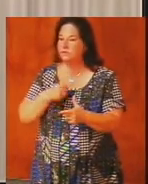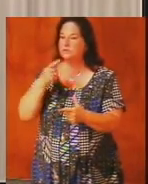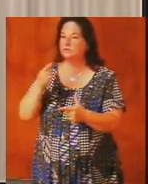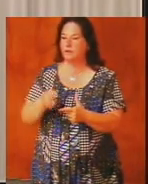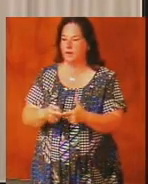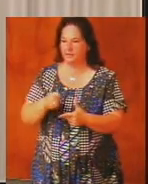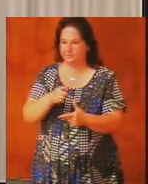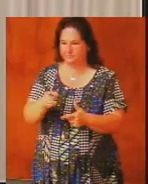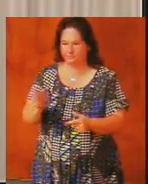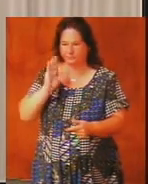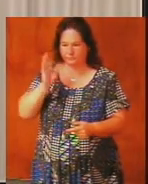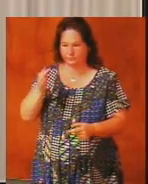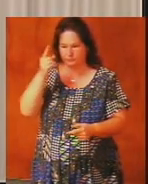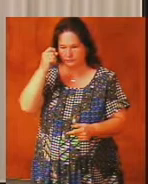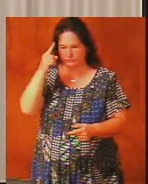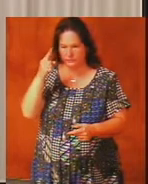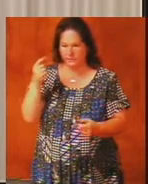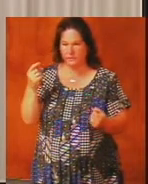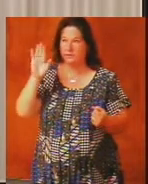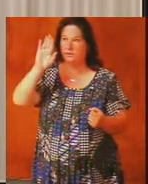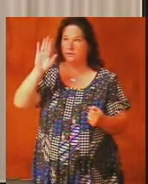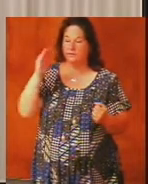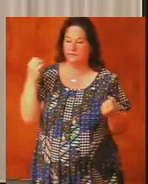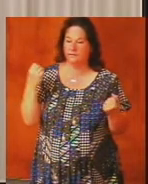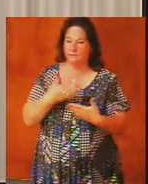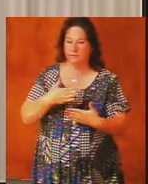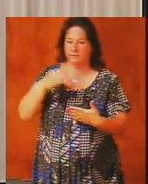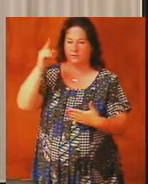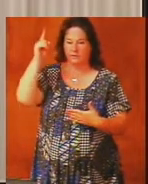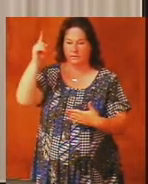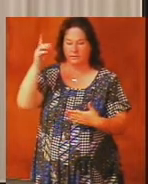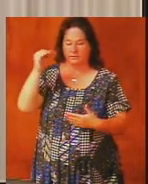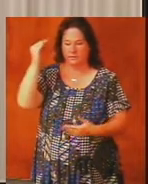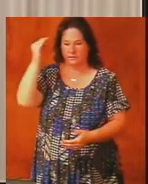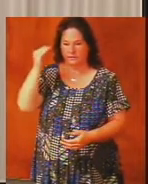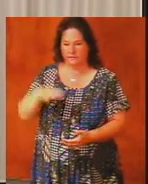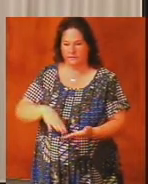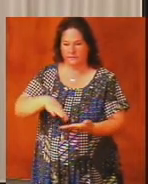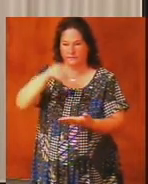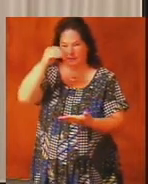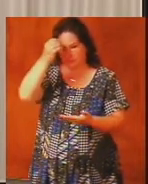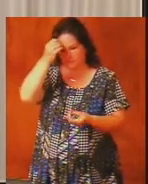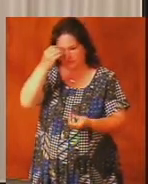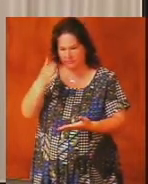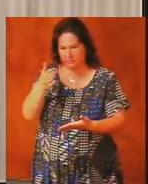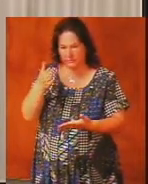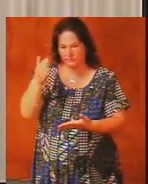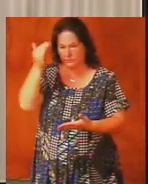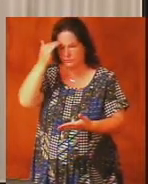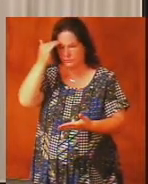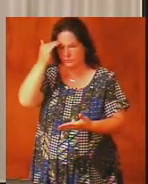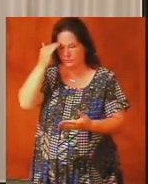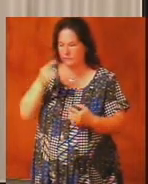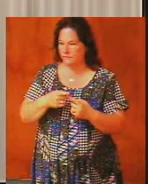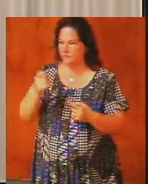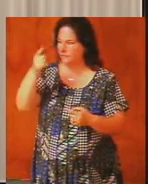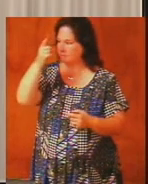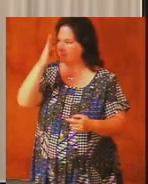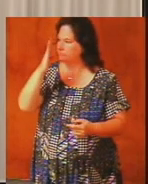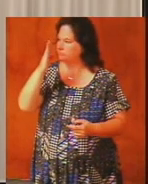will understand the fear of the Lord and find the knowledge of God."